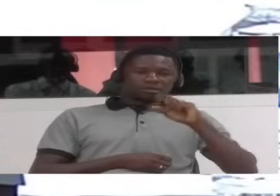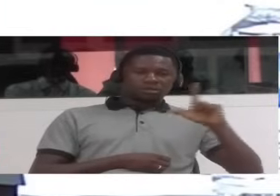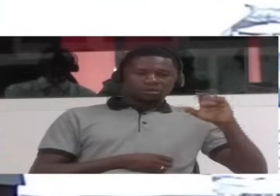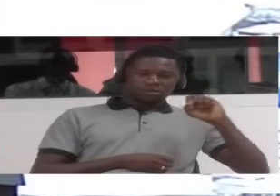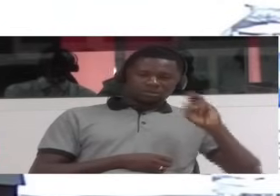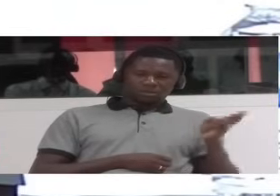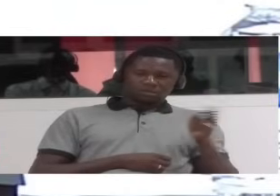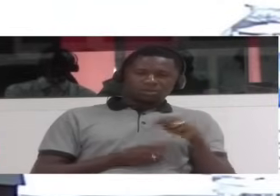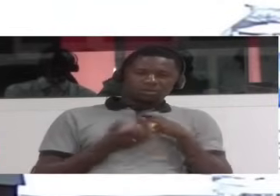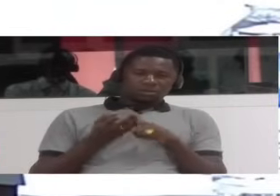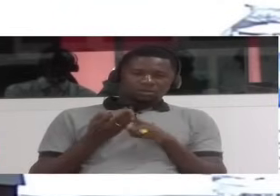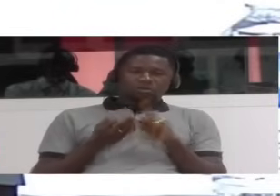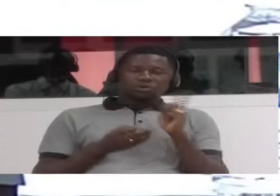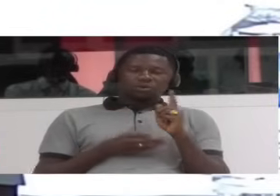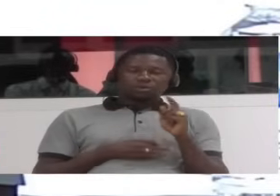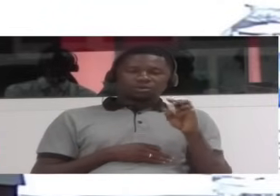Mohammed